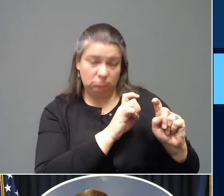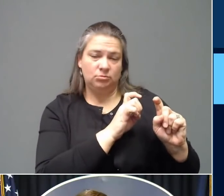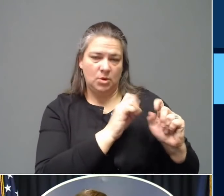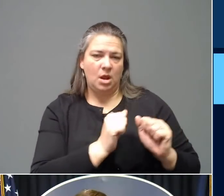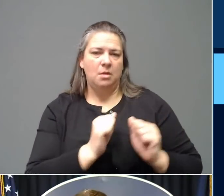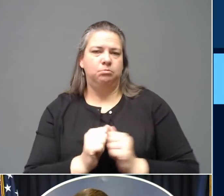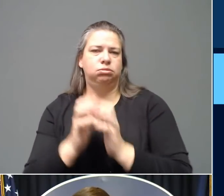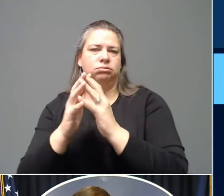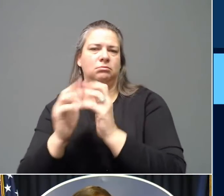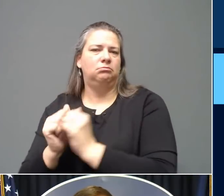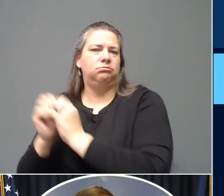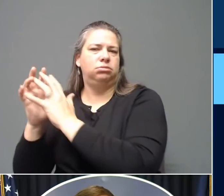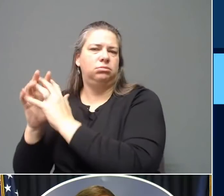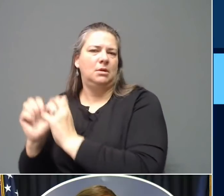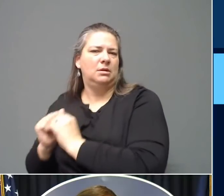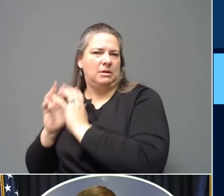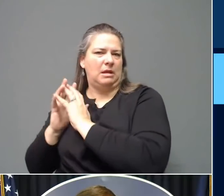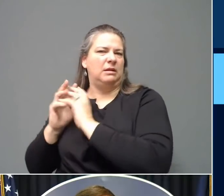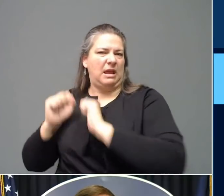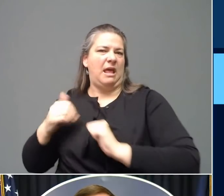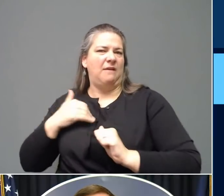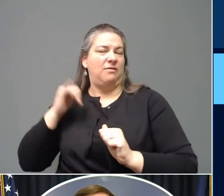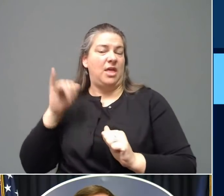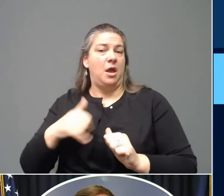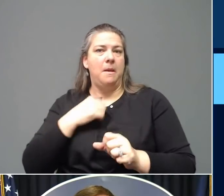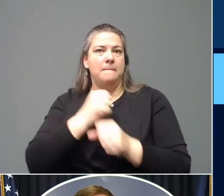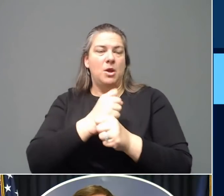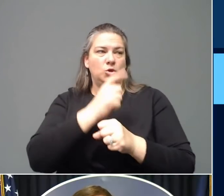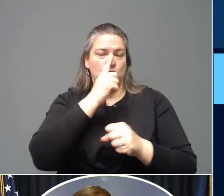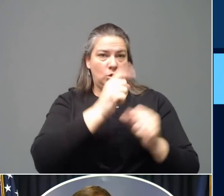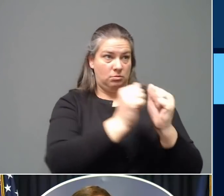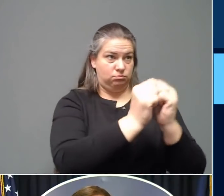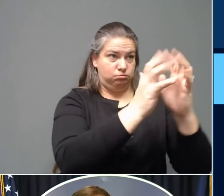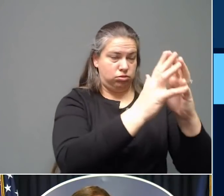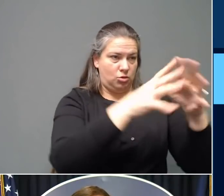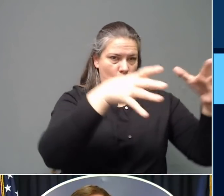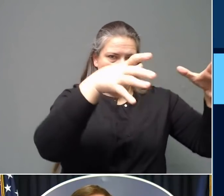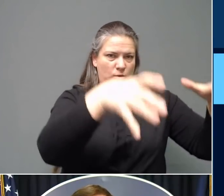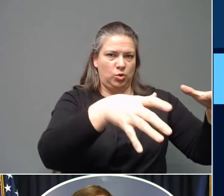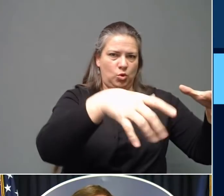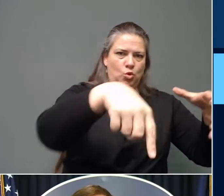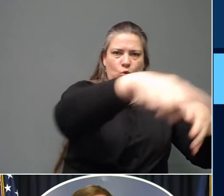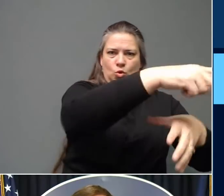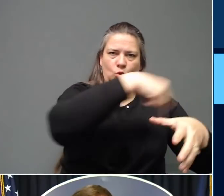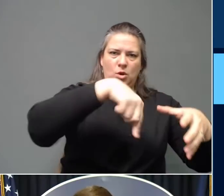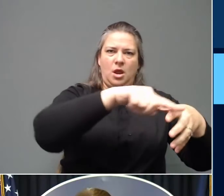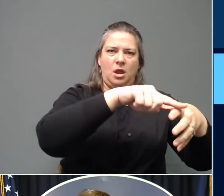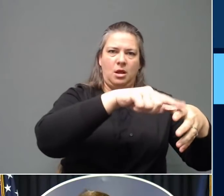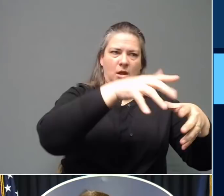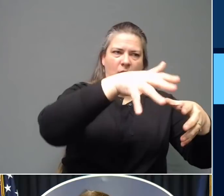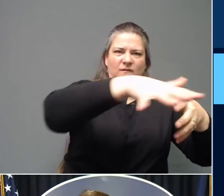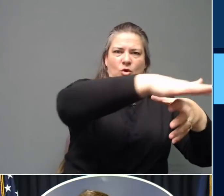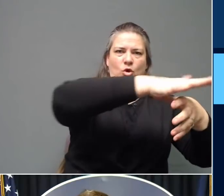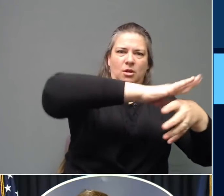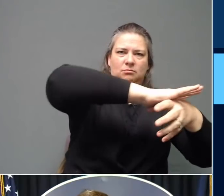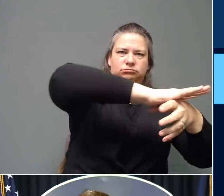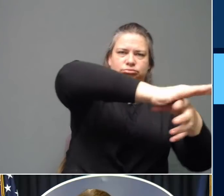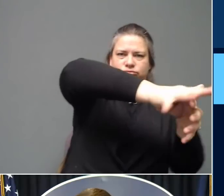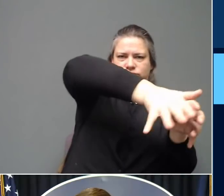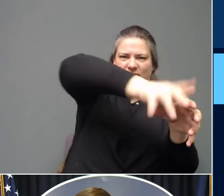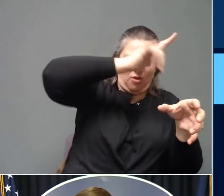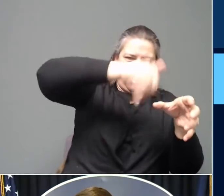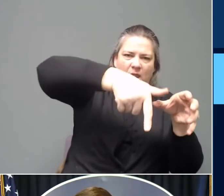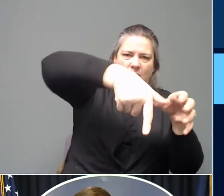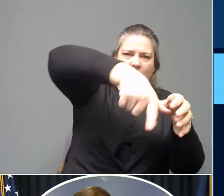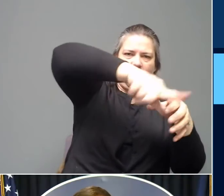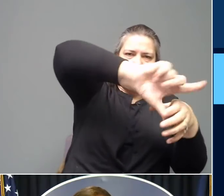when we're operationalizing this, it is regional. And so every region of the state has real access and ability to get this